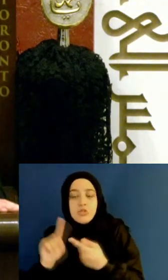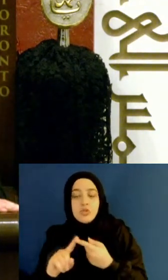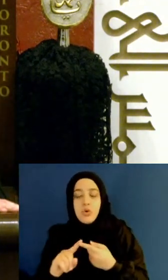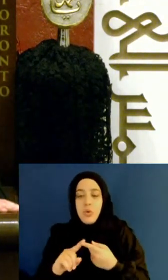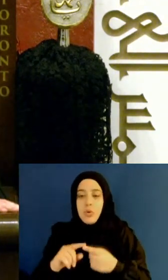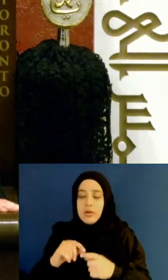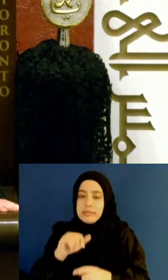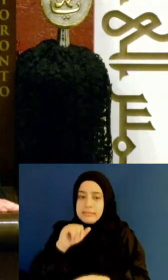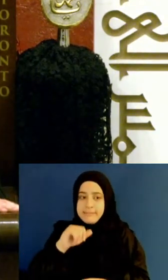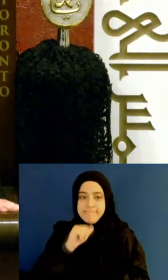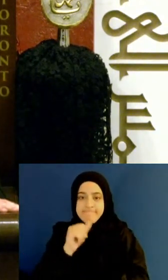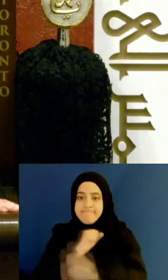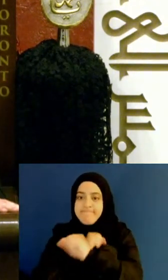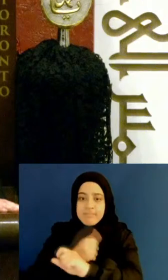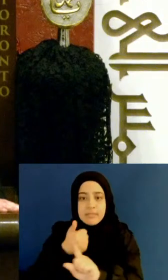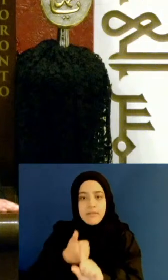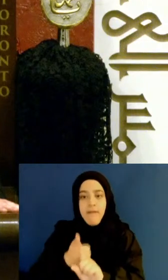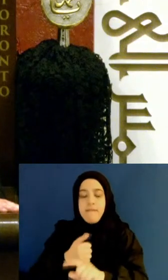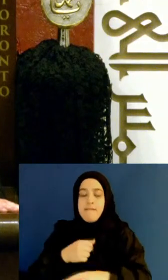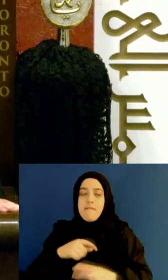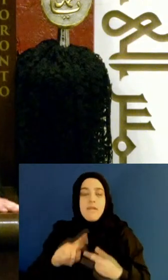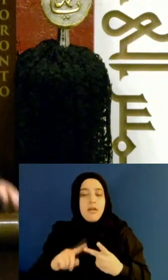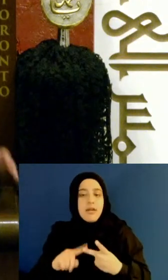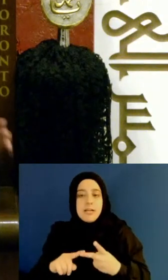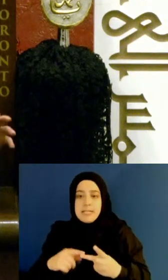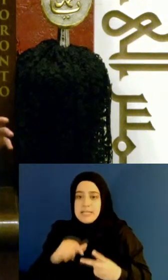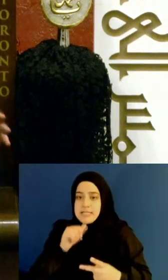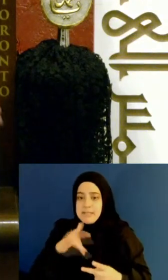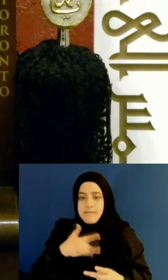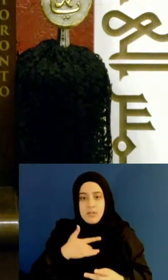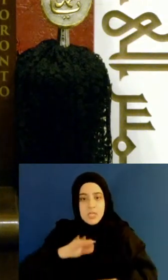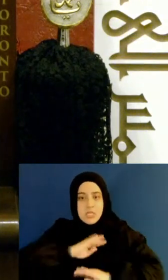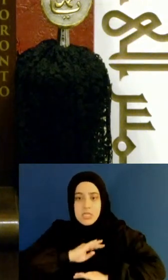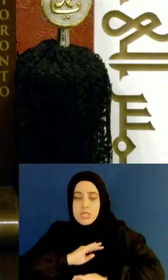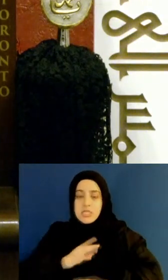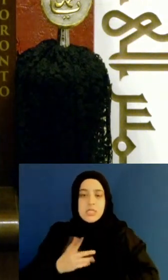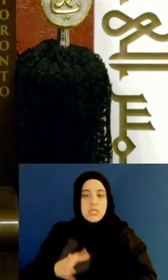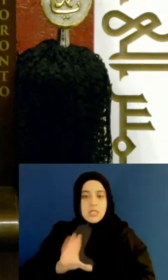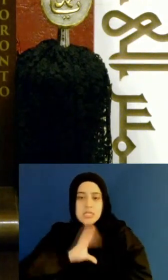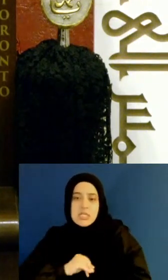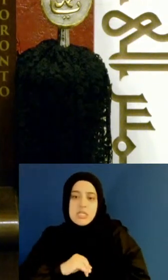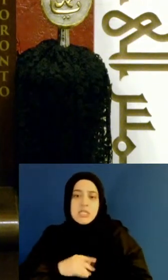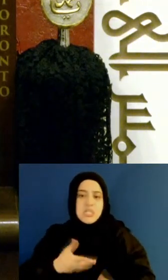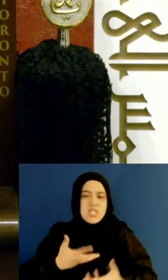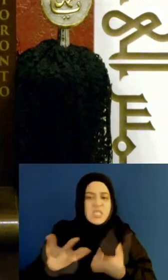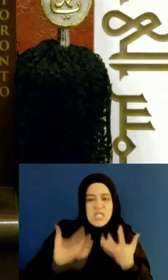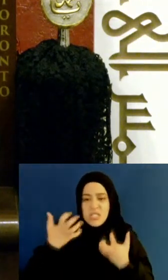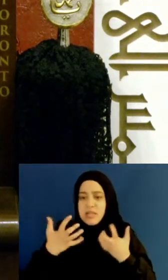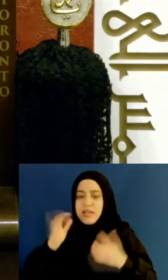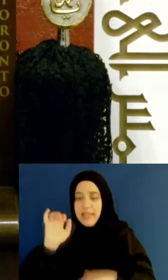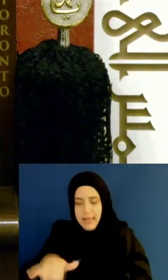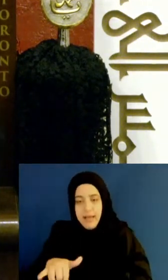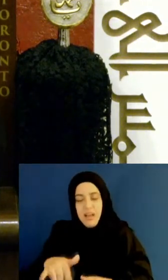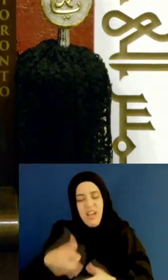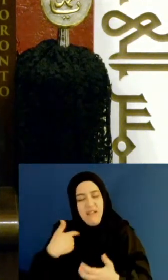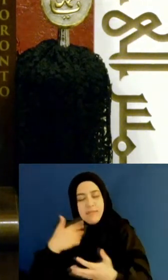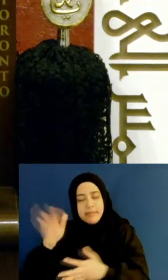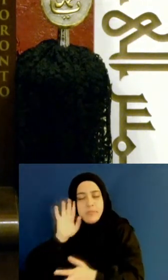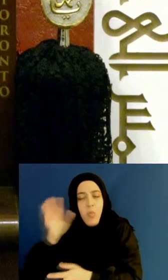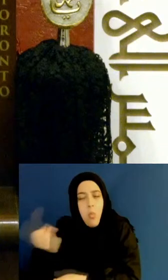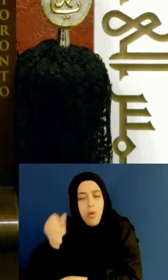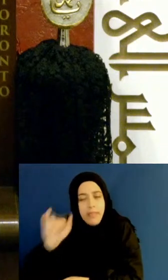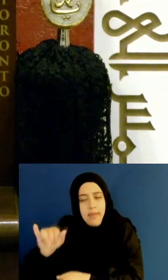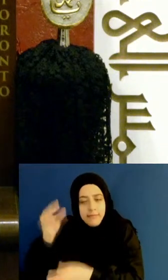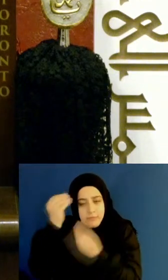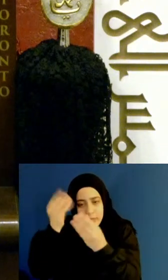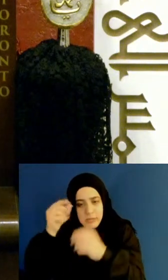In any case, this spiritual, this disease